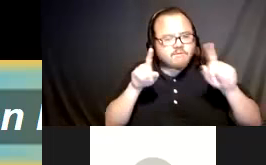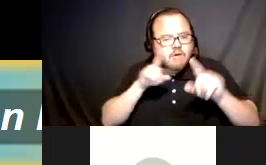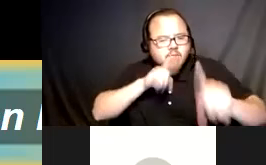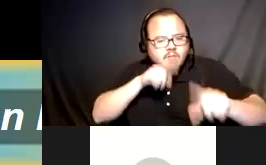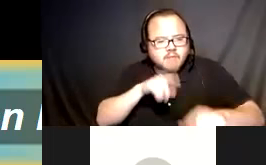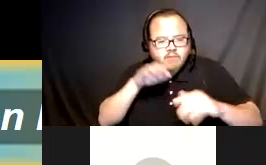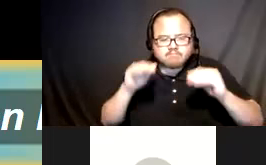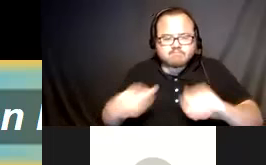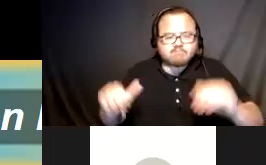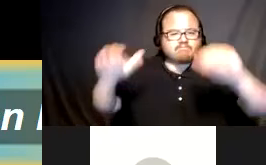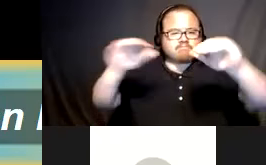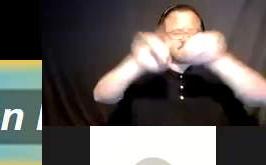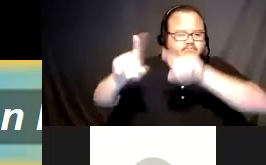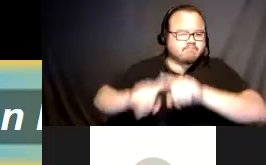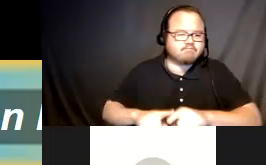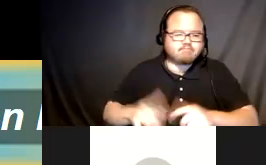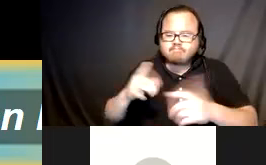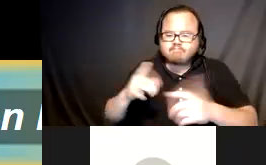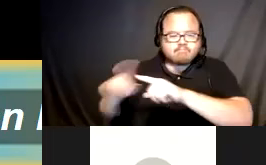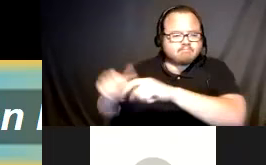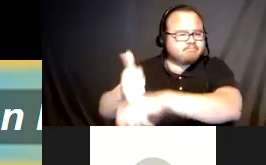various levels and across multiple settings.